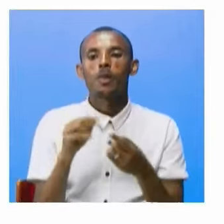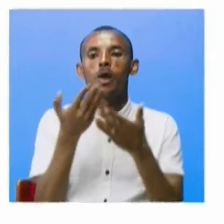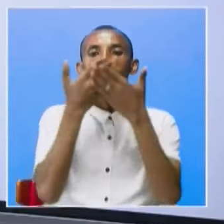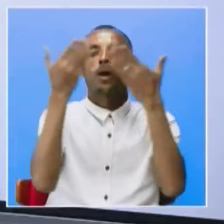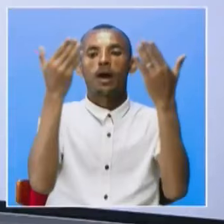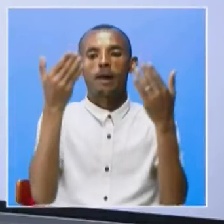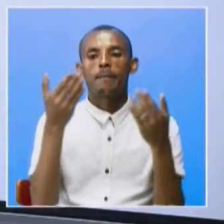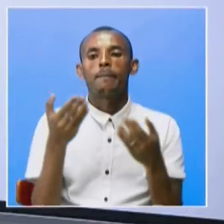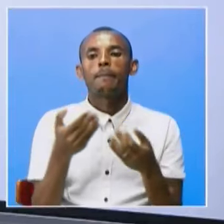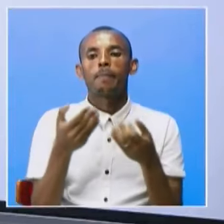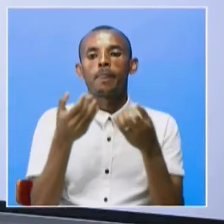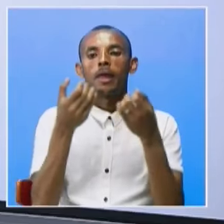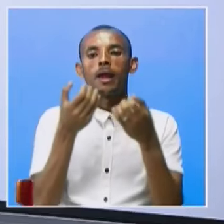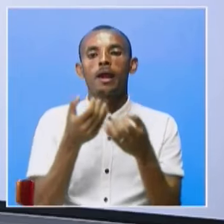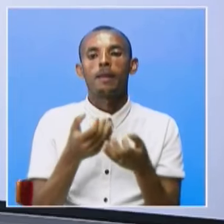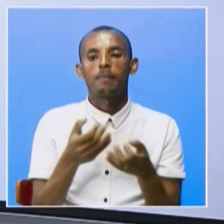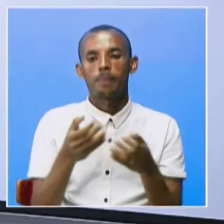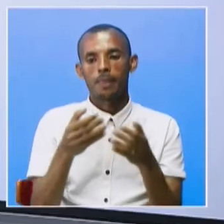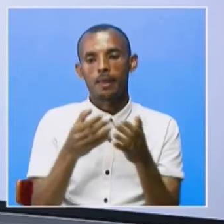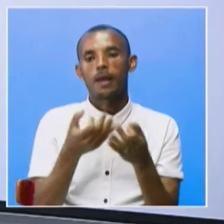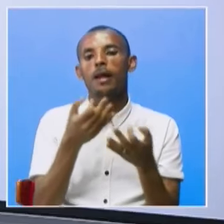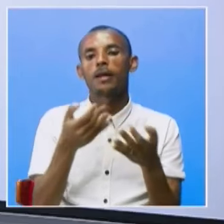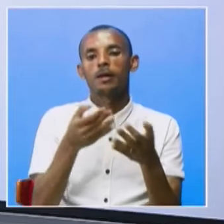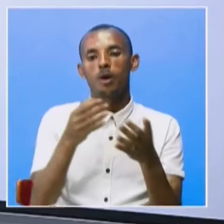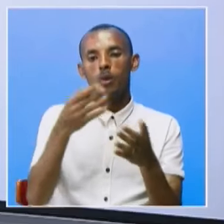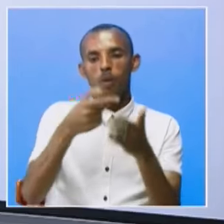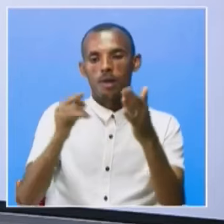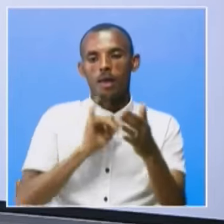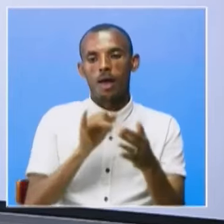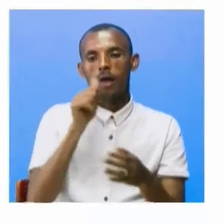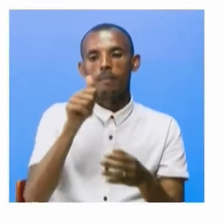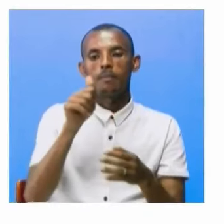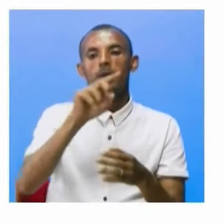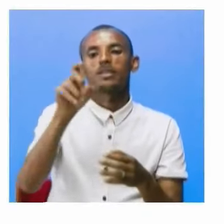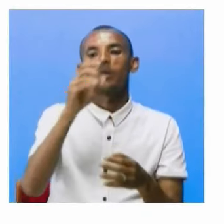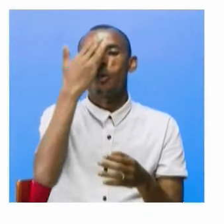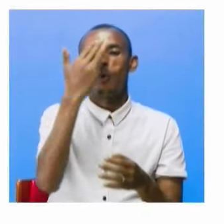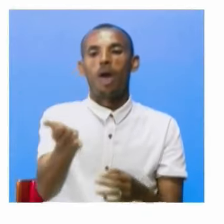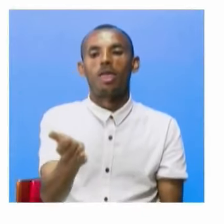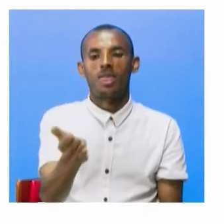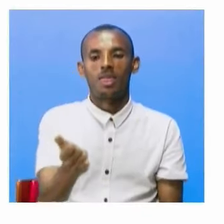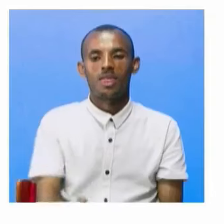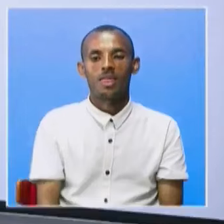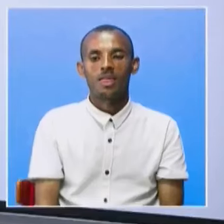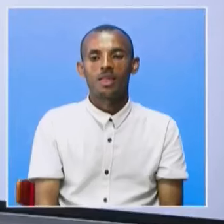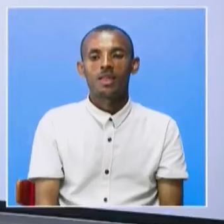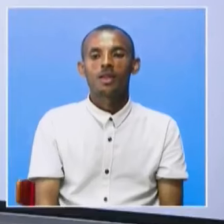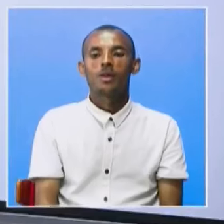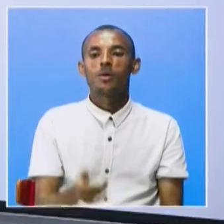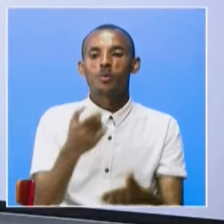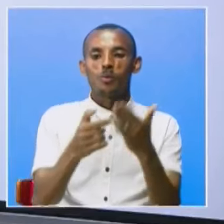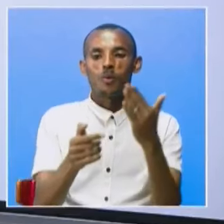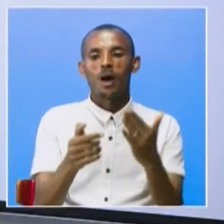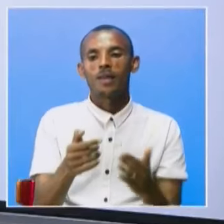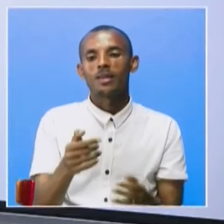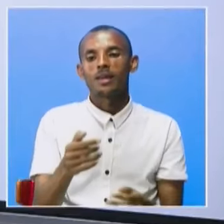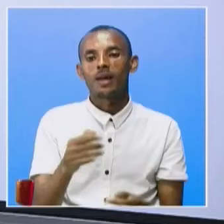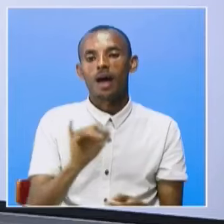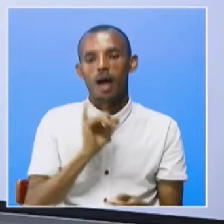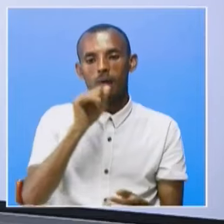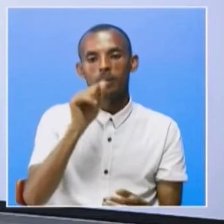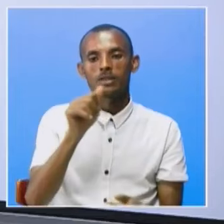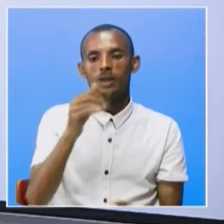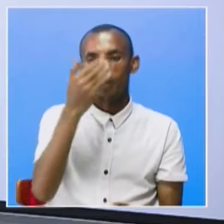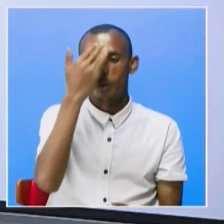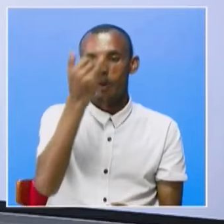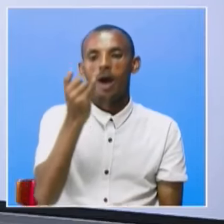Why do you have to wake up early? What am I asking when I say why? What am I asking? I